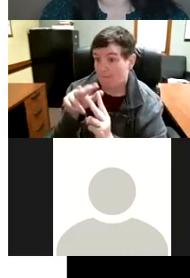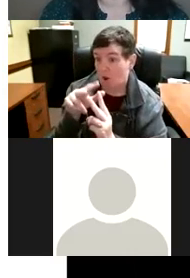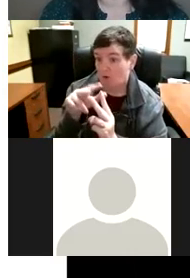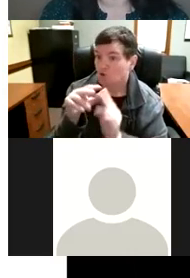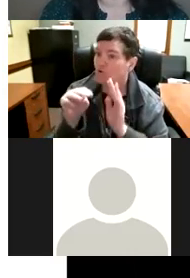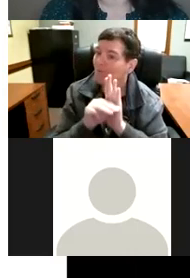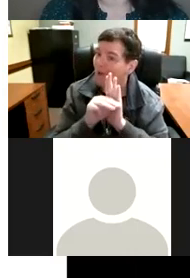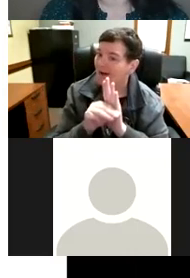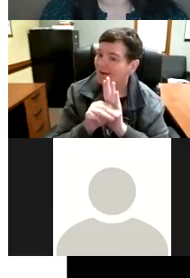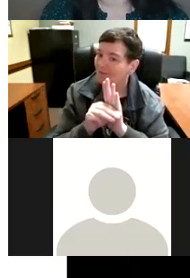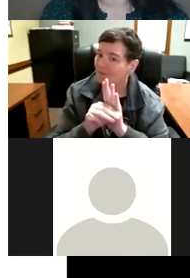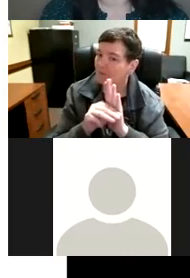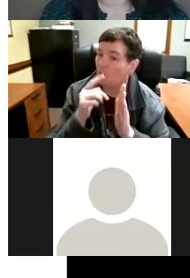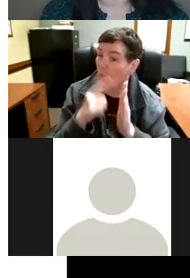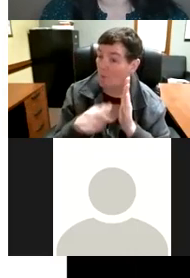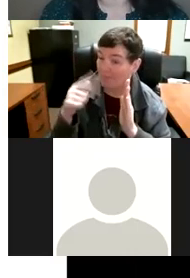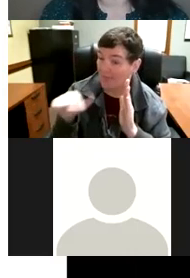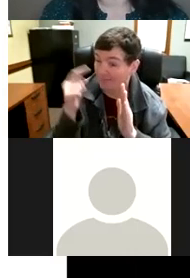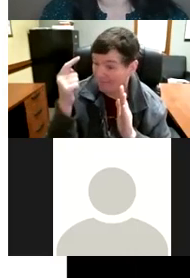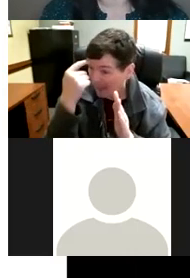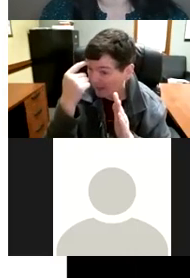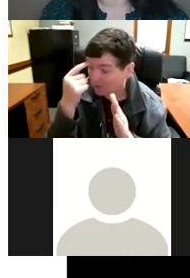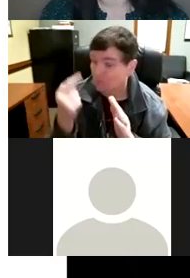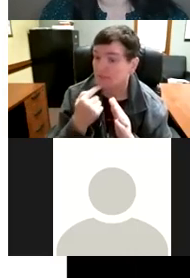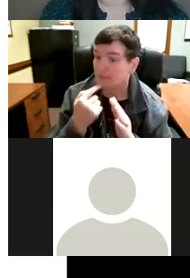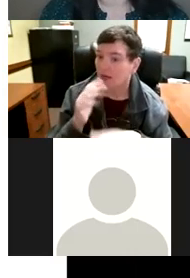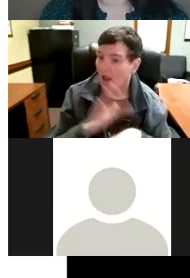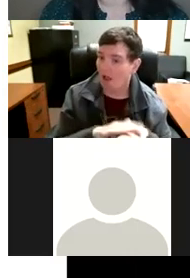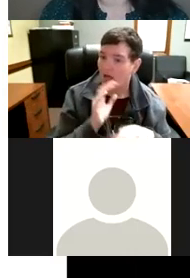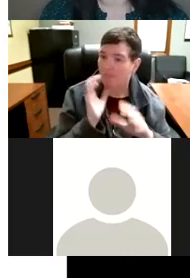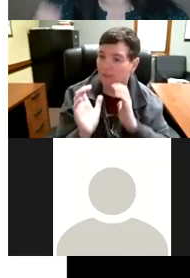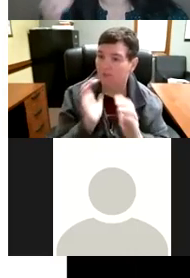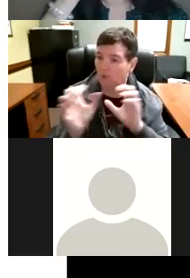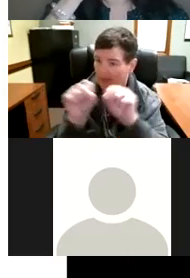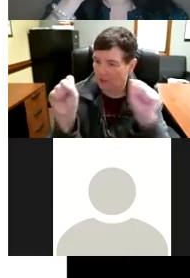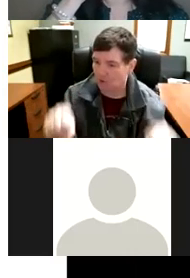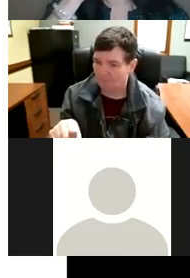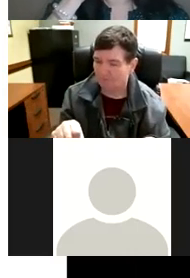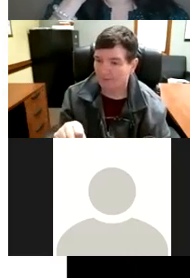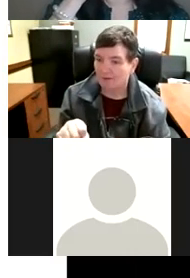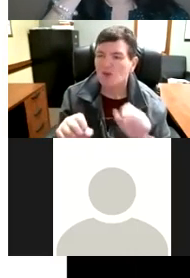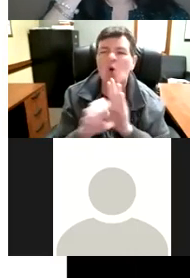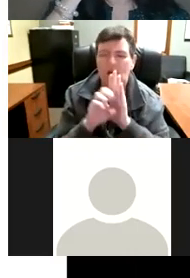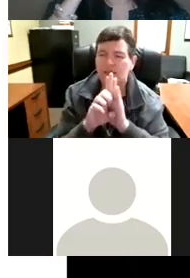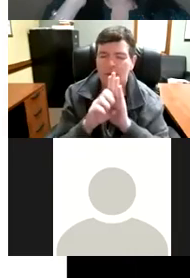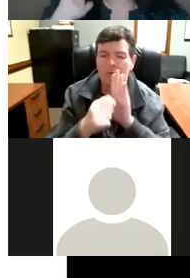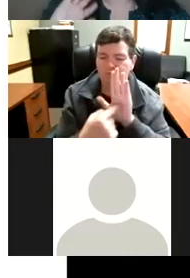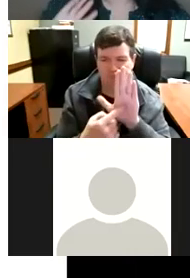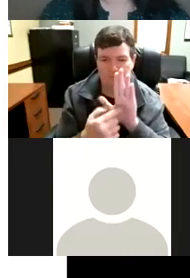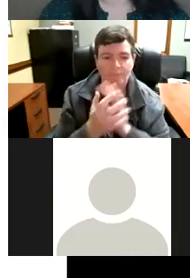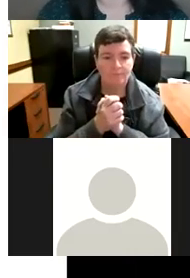to model what they think they're saying on the communication system. Let's check out an